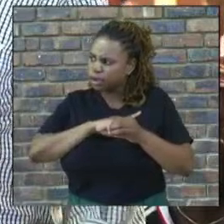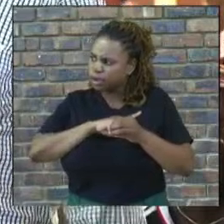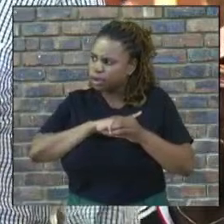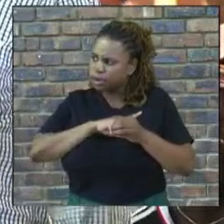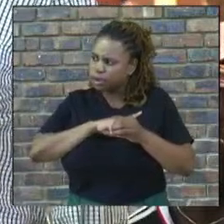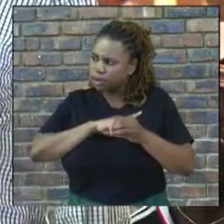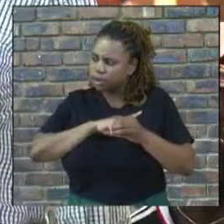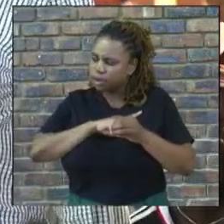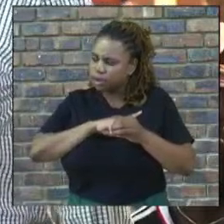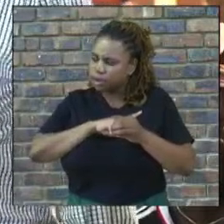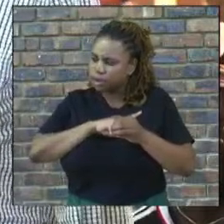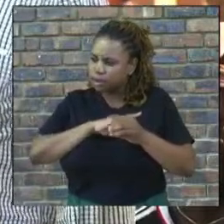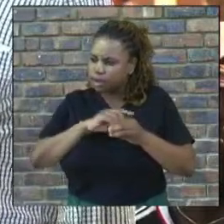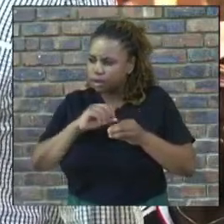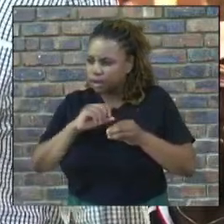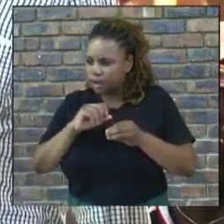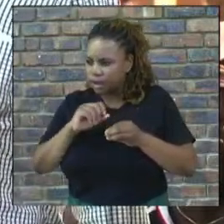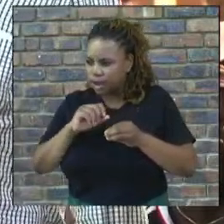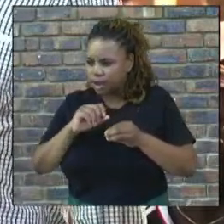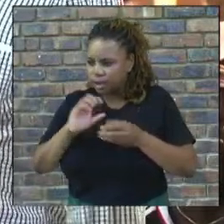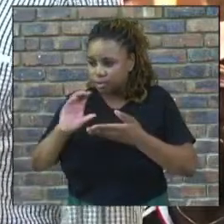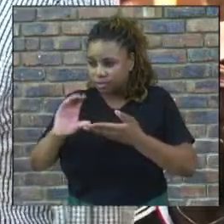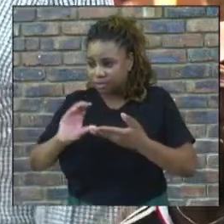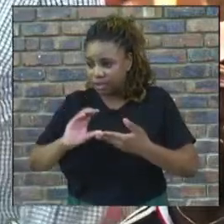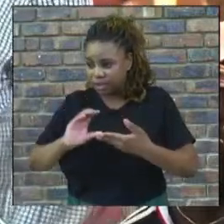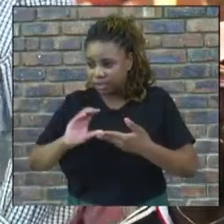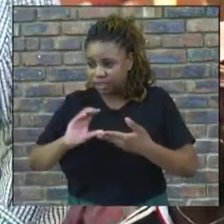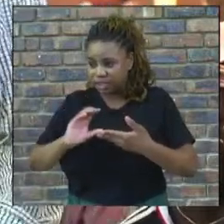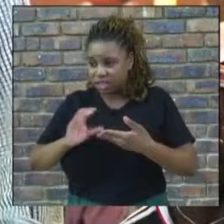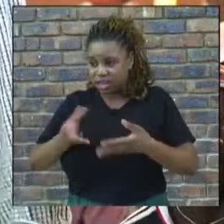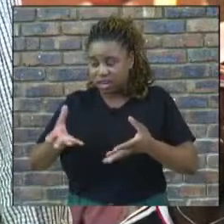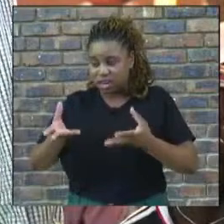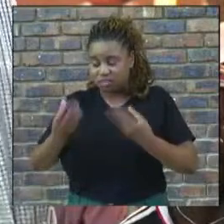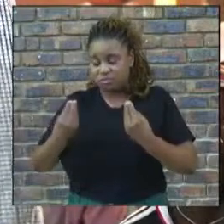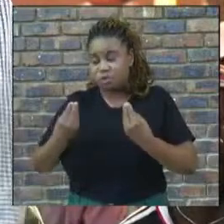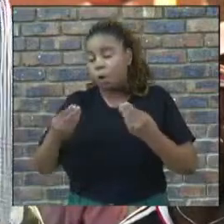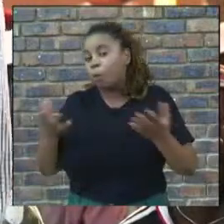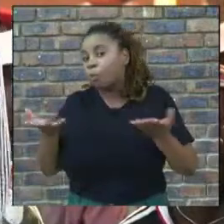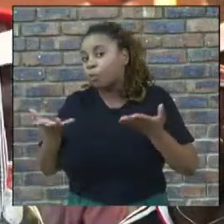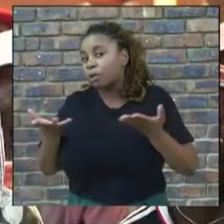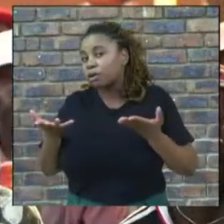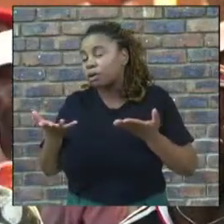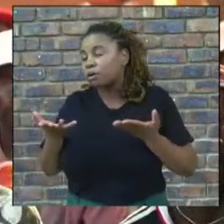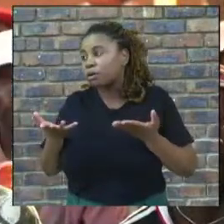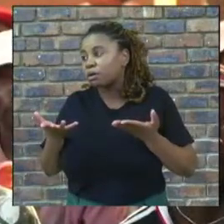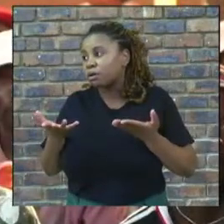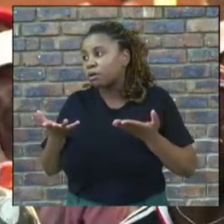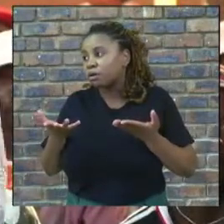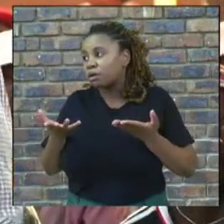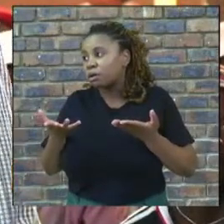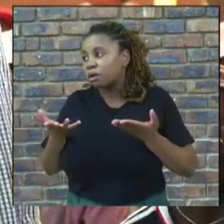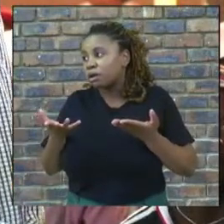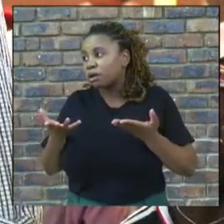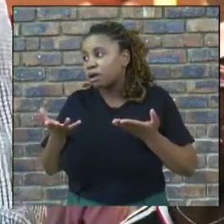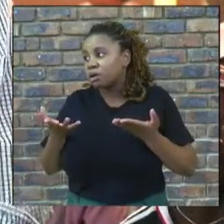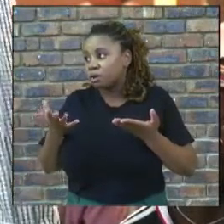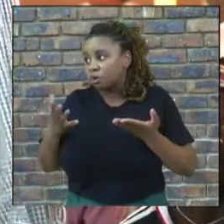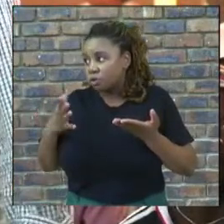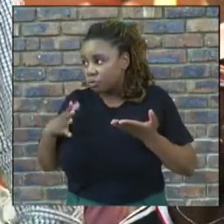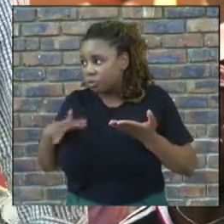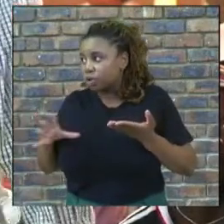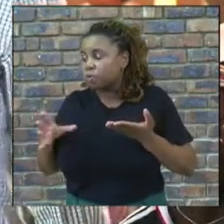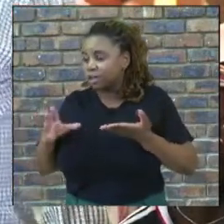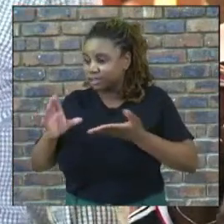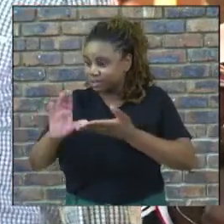finding zi ba ikla kae. A rona stock go rekisa go teng. Nyaka finding is na